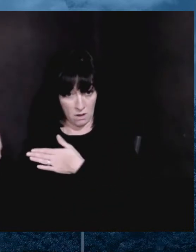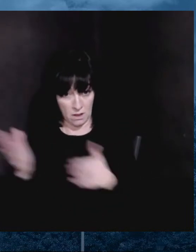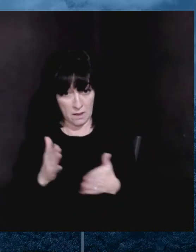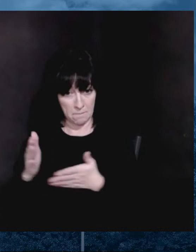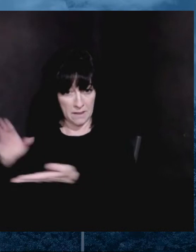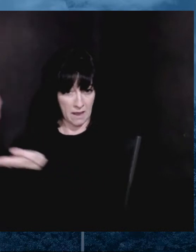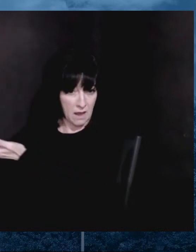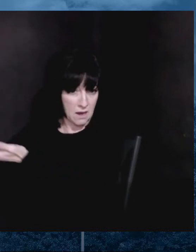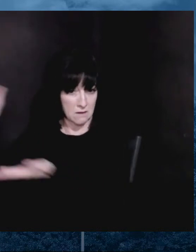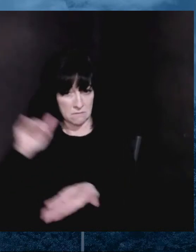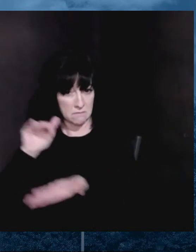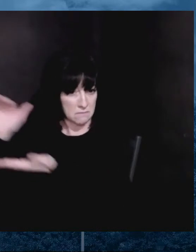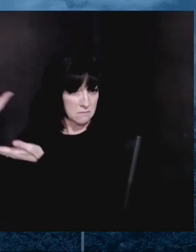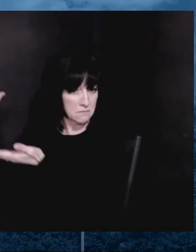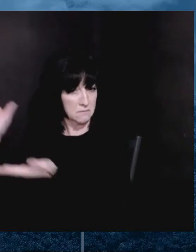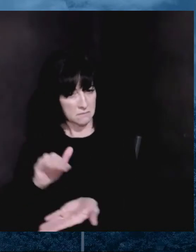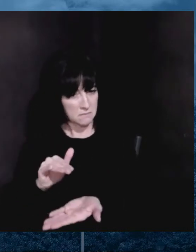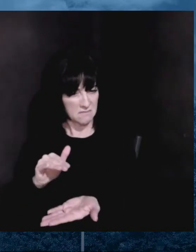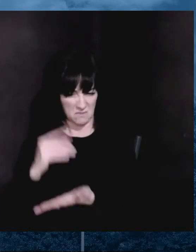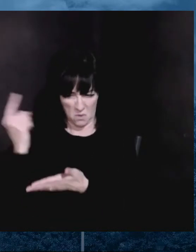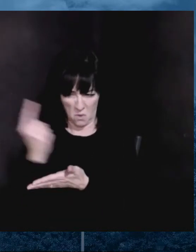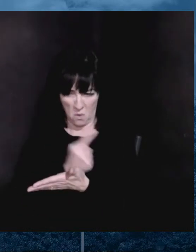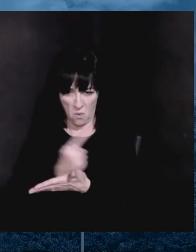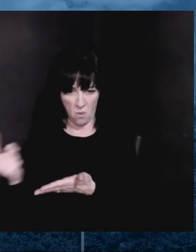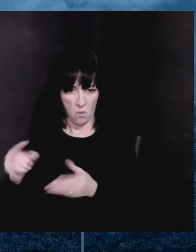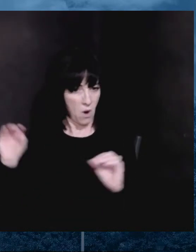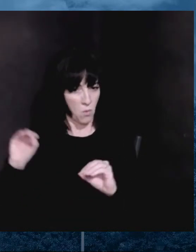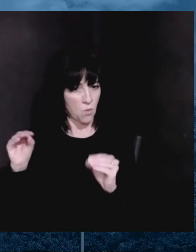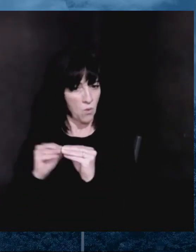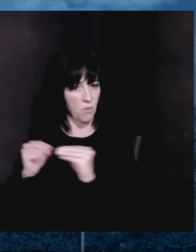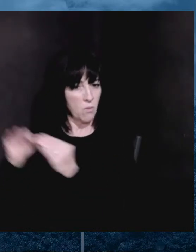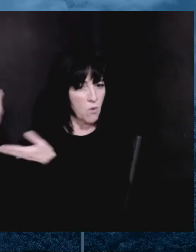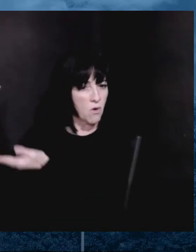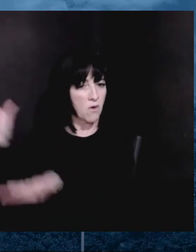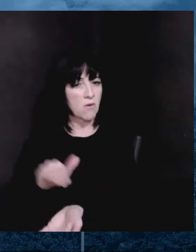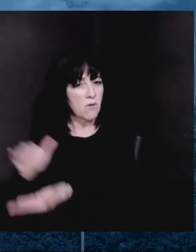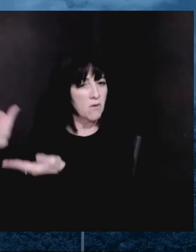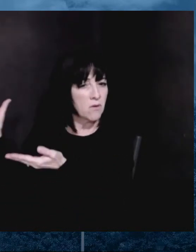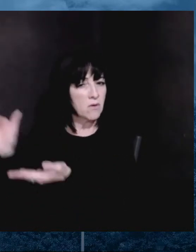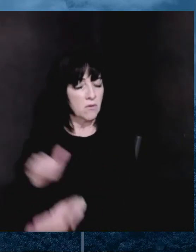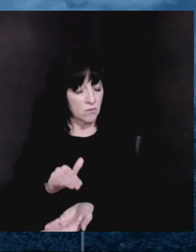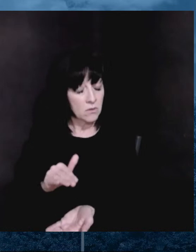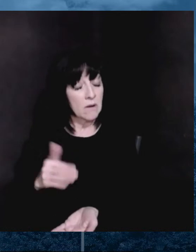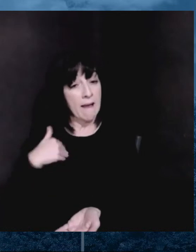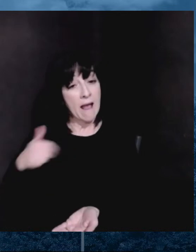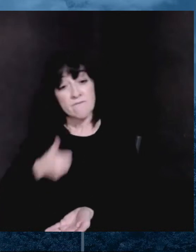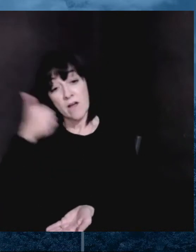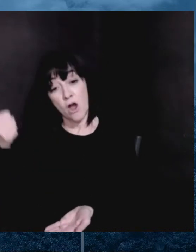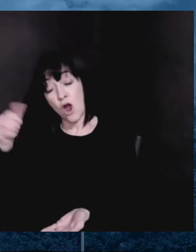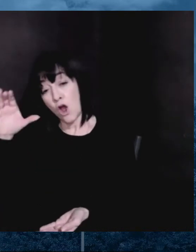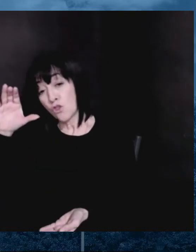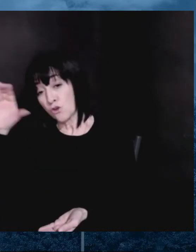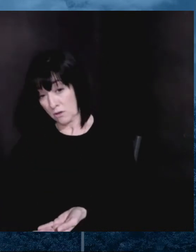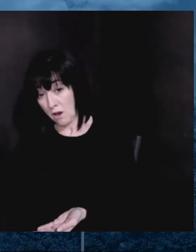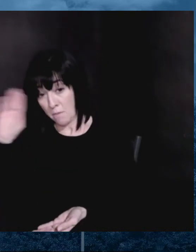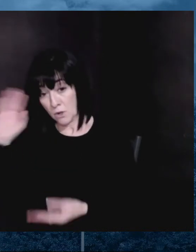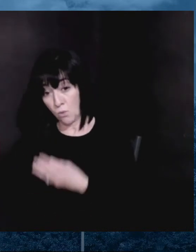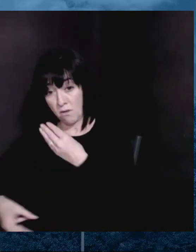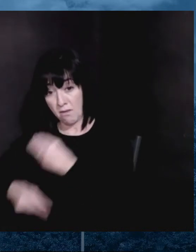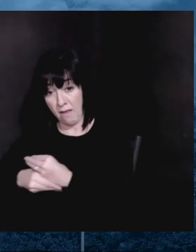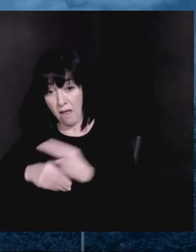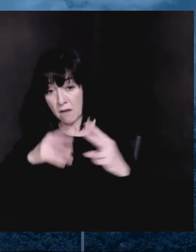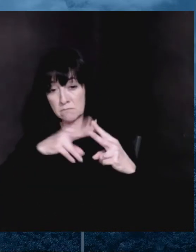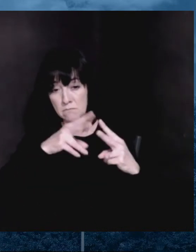And is the third supplier any closer to joining Pfizer and Moderna? Let me just say two things and then hand it over to Dr.